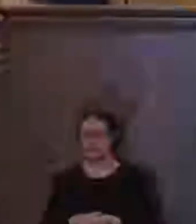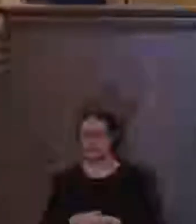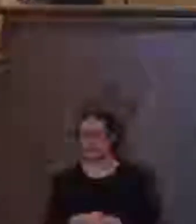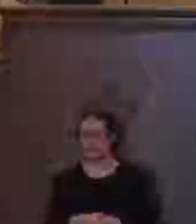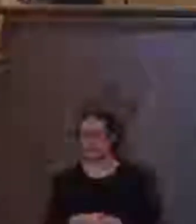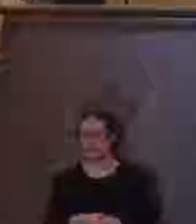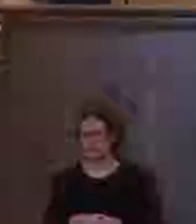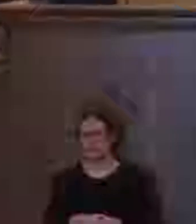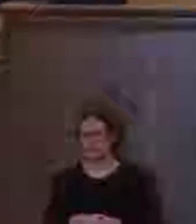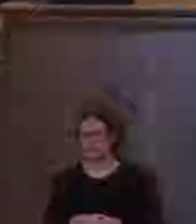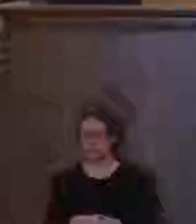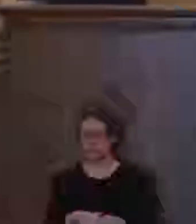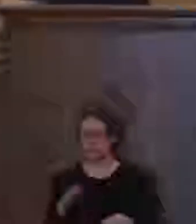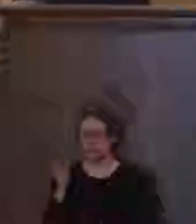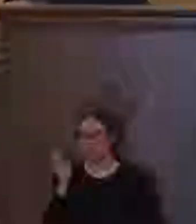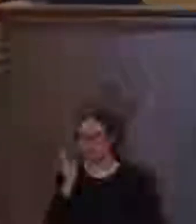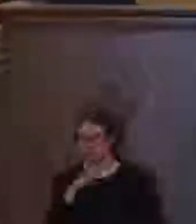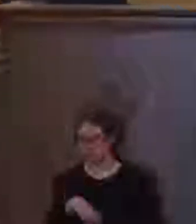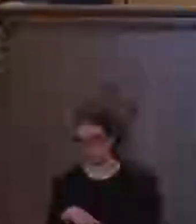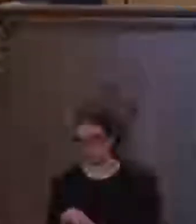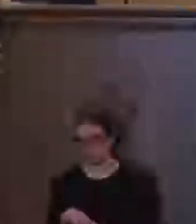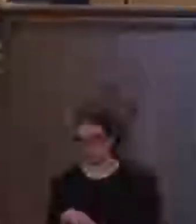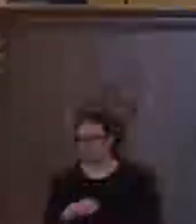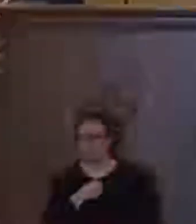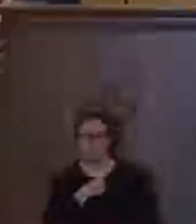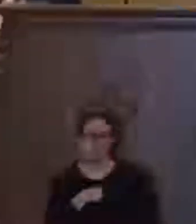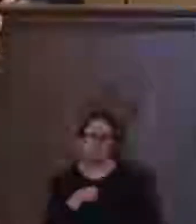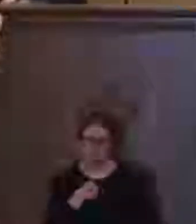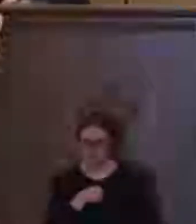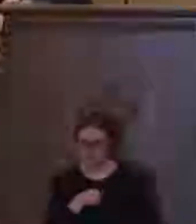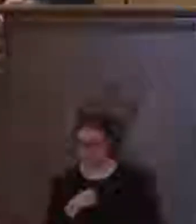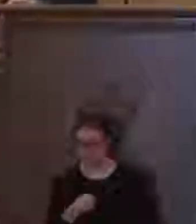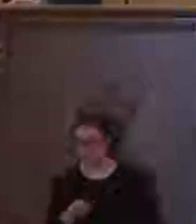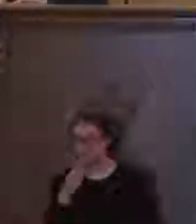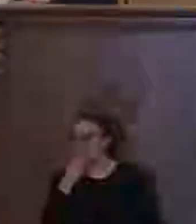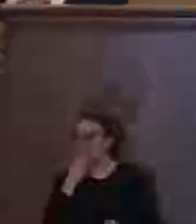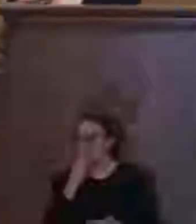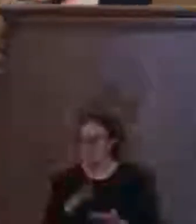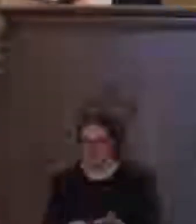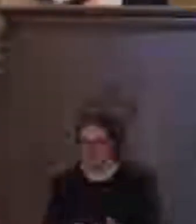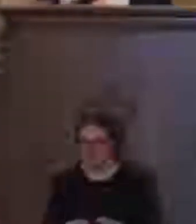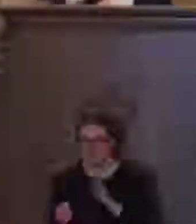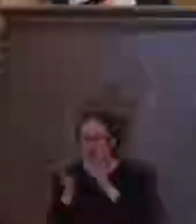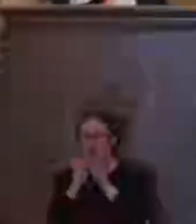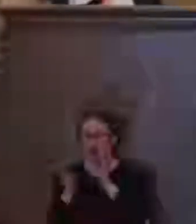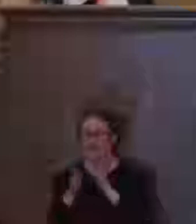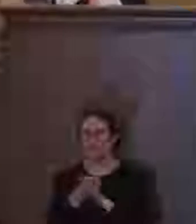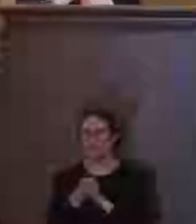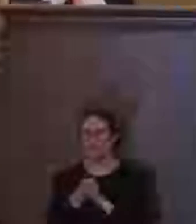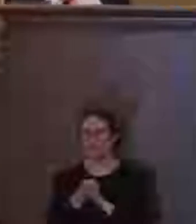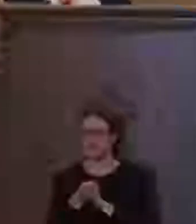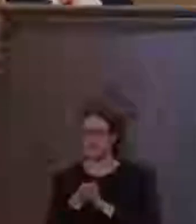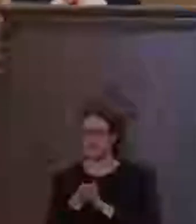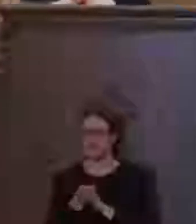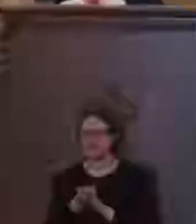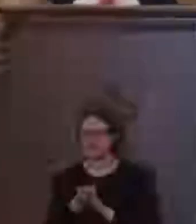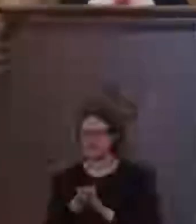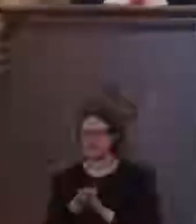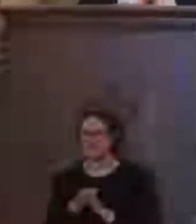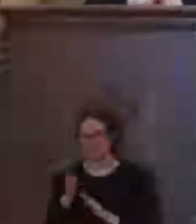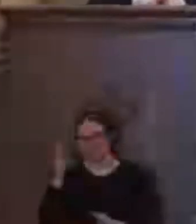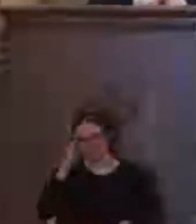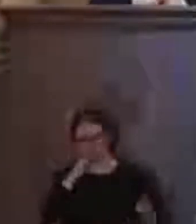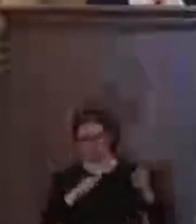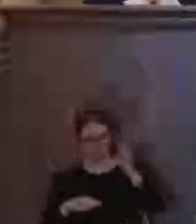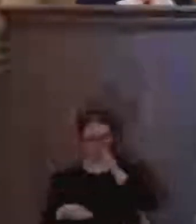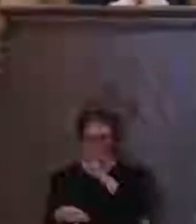he was, oh, what was me? You know, telling everything bad that had happened. Talking about, you know, the situation